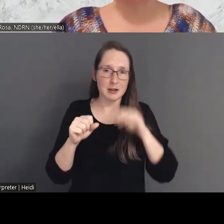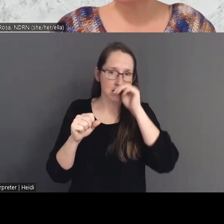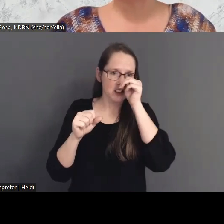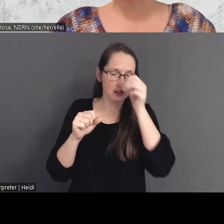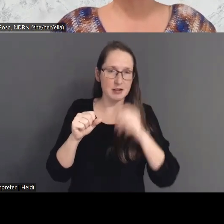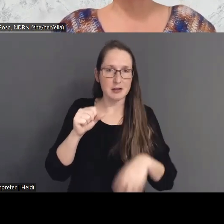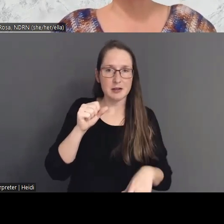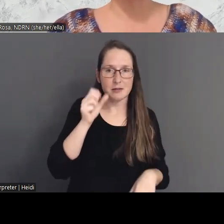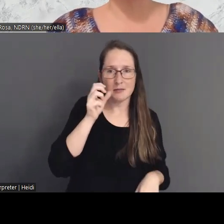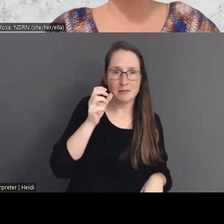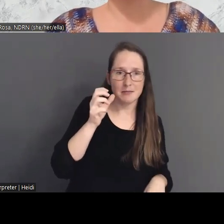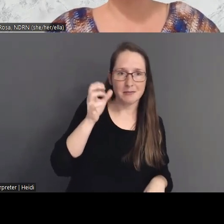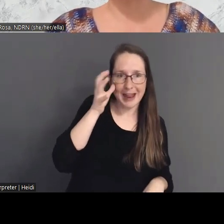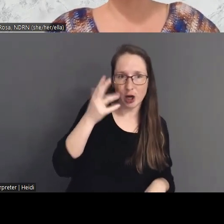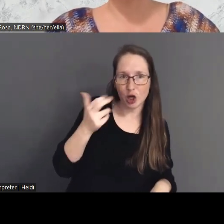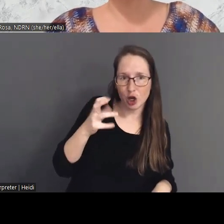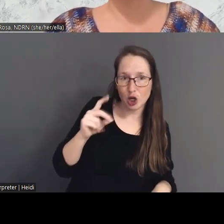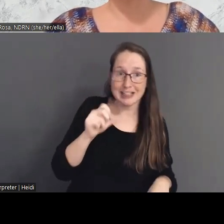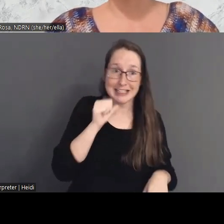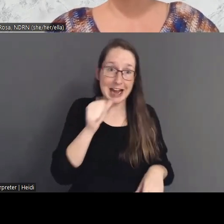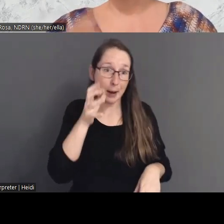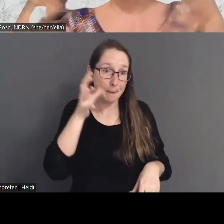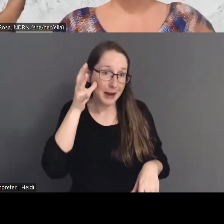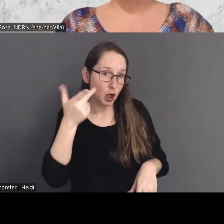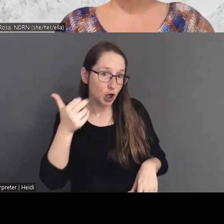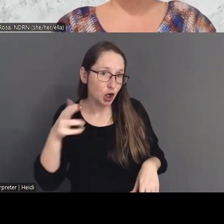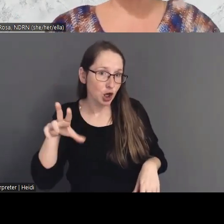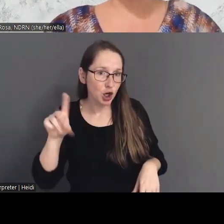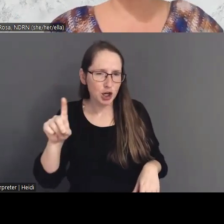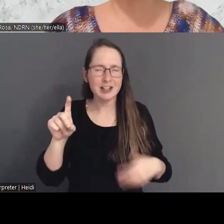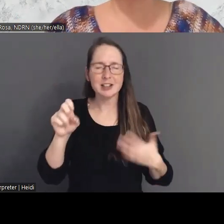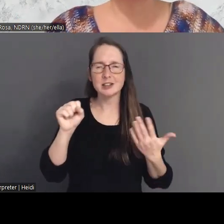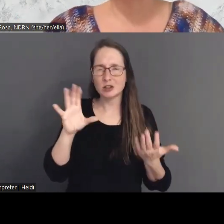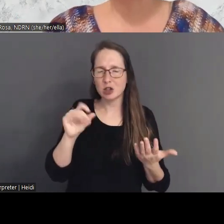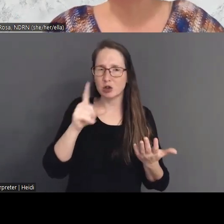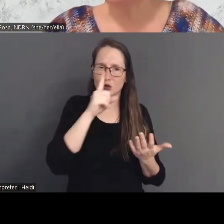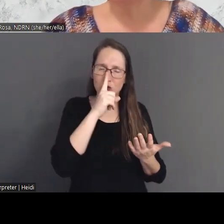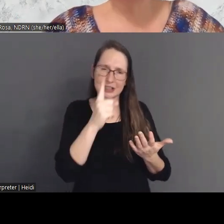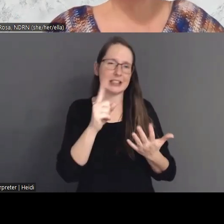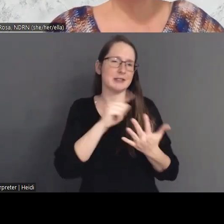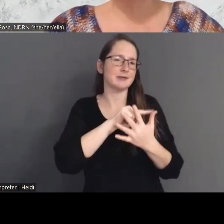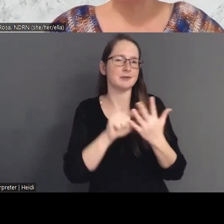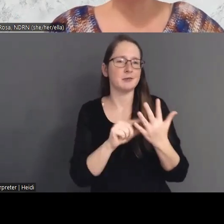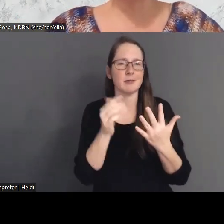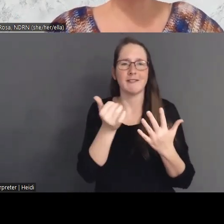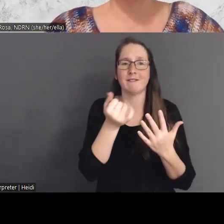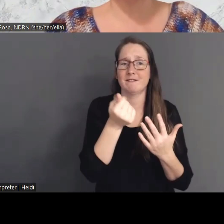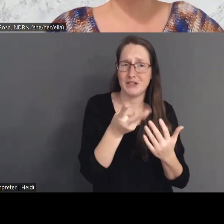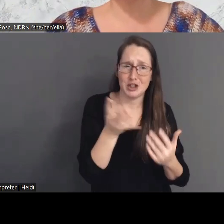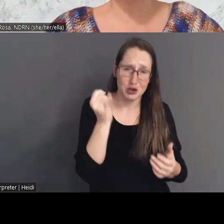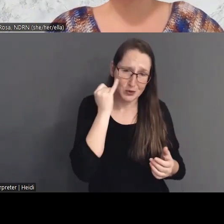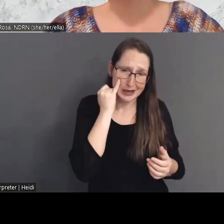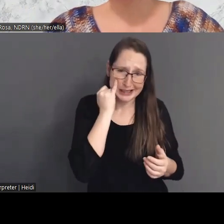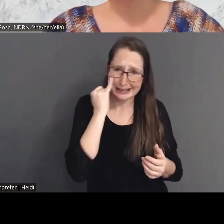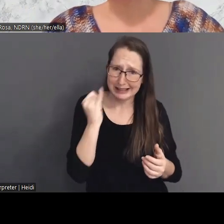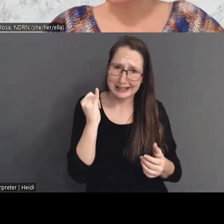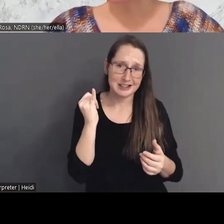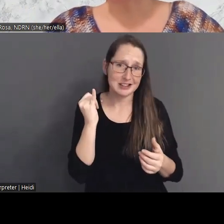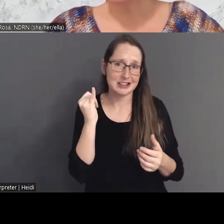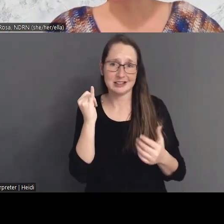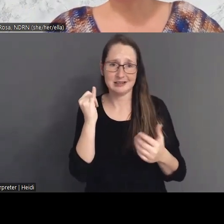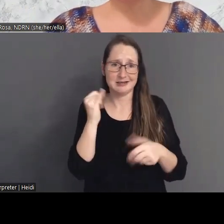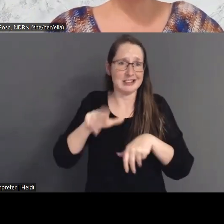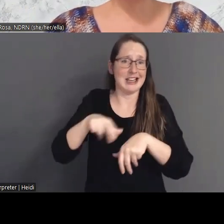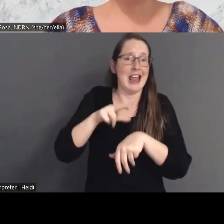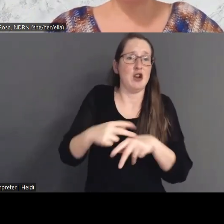versus non-parenthood. So here are just a few ideas.